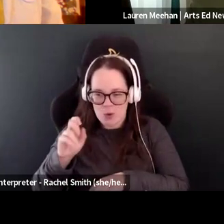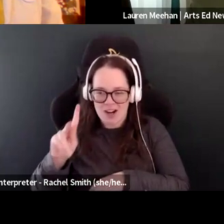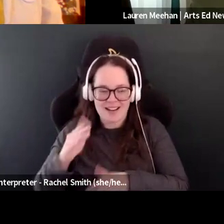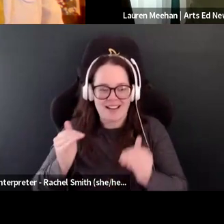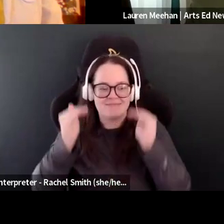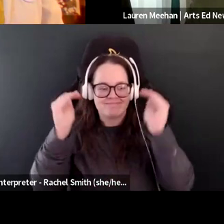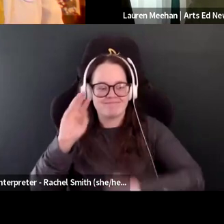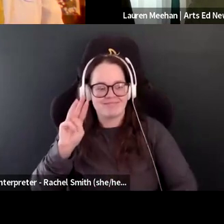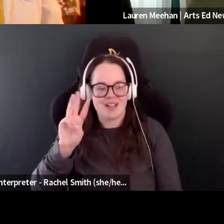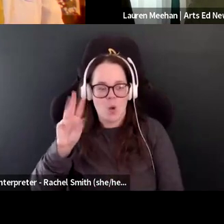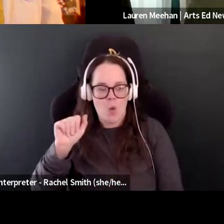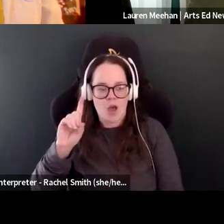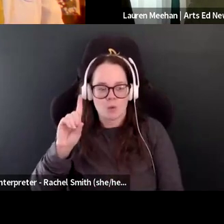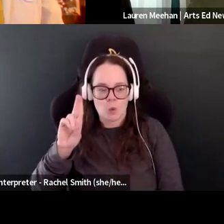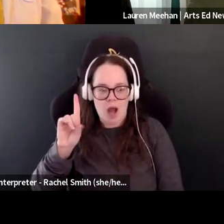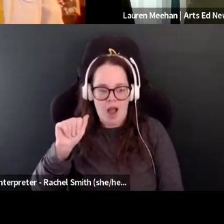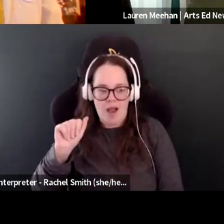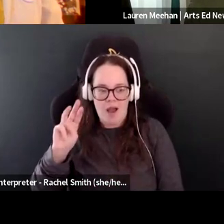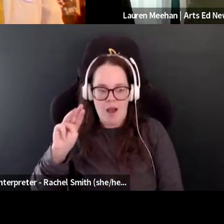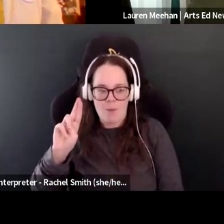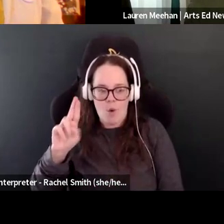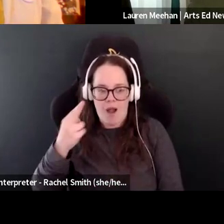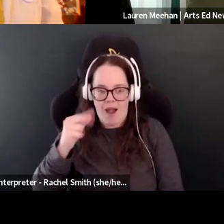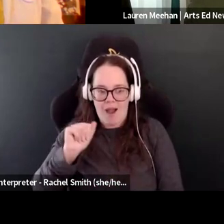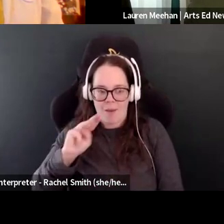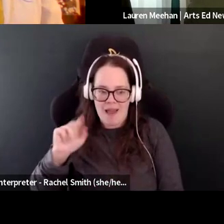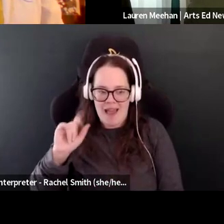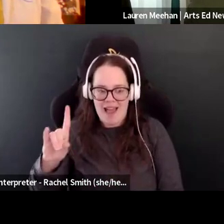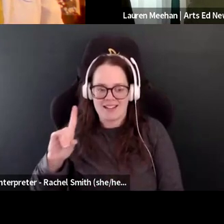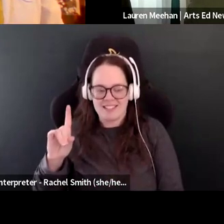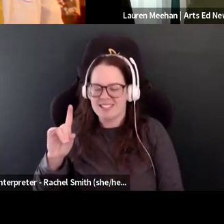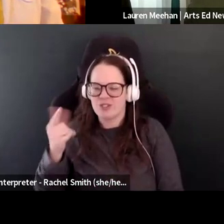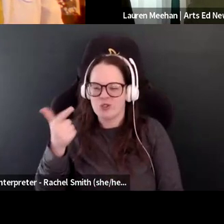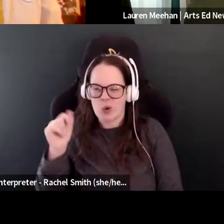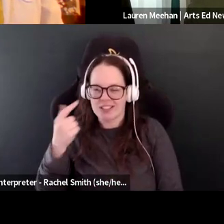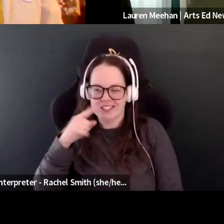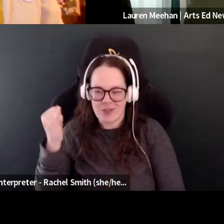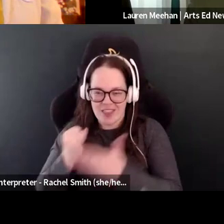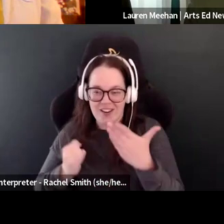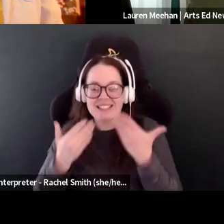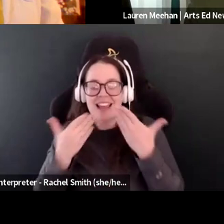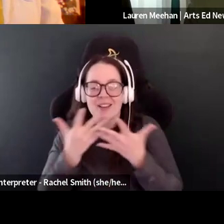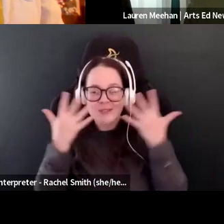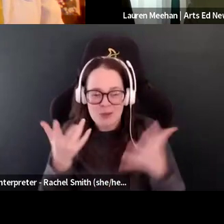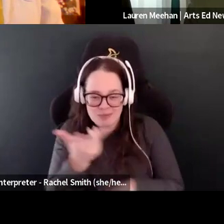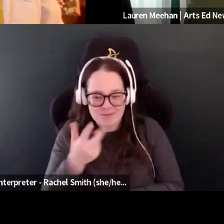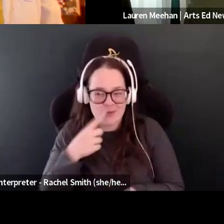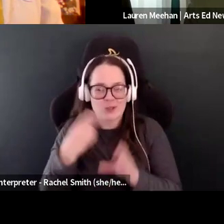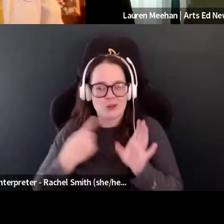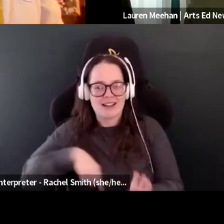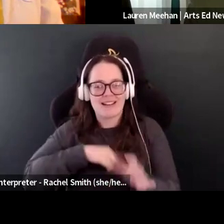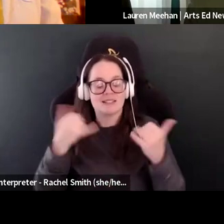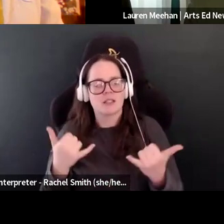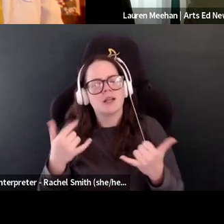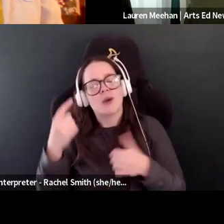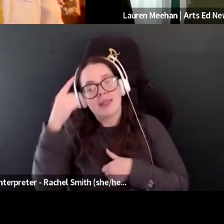Executive Director at Georgians for the Arts. Thank you so much for joining us today. I think my first